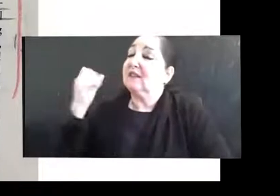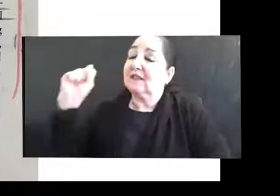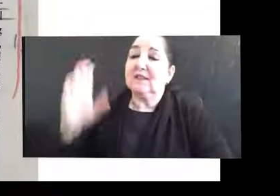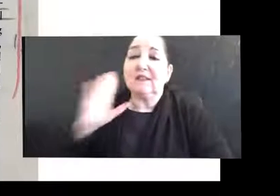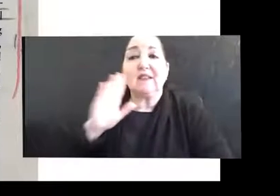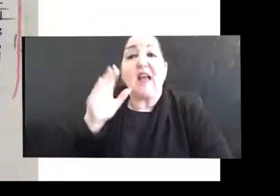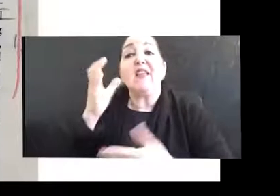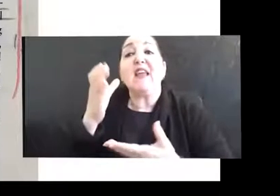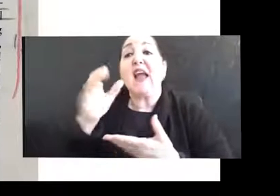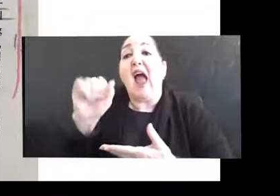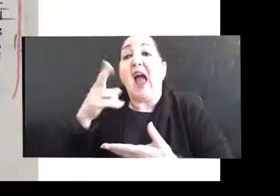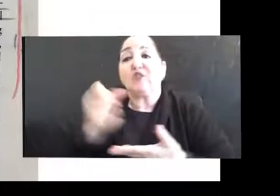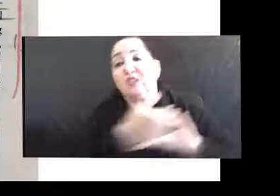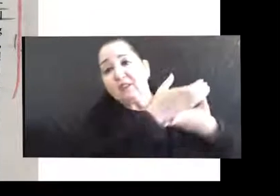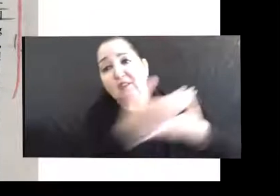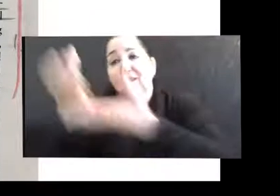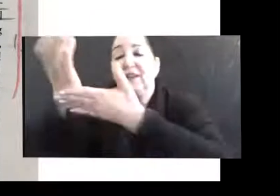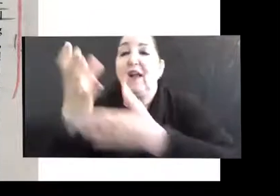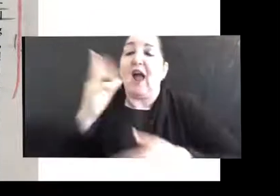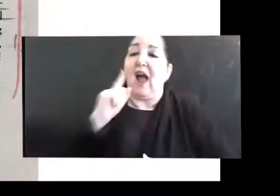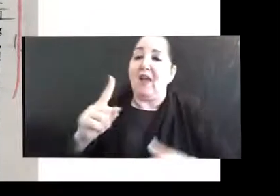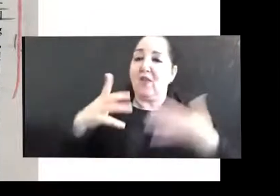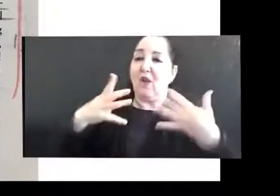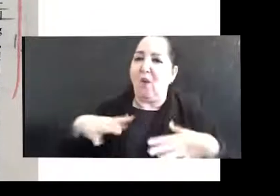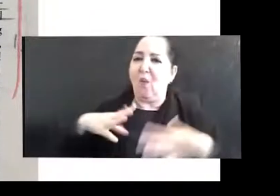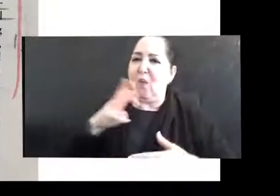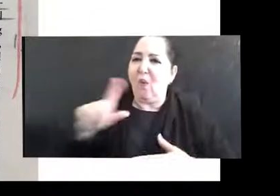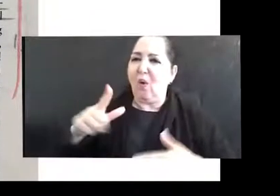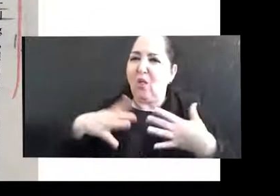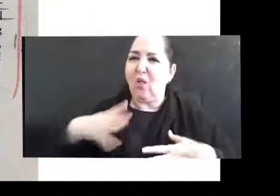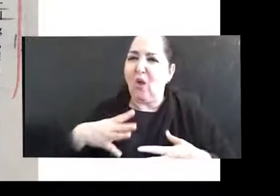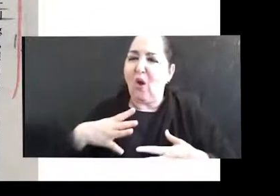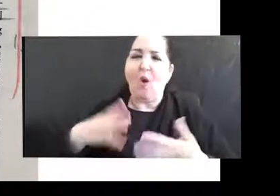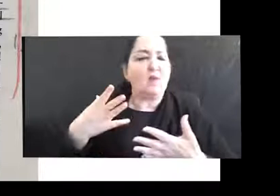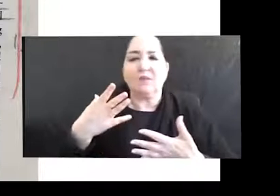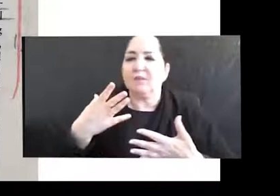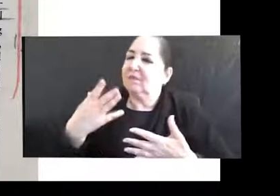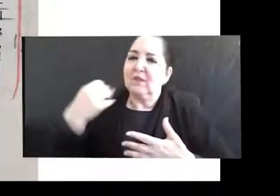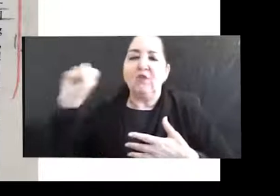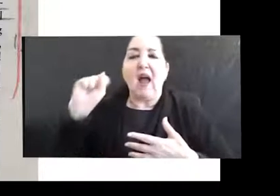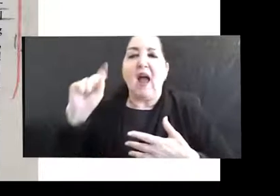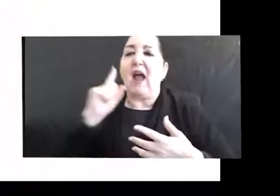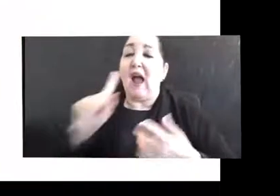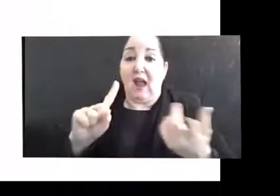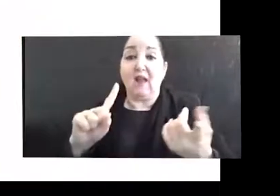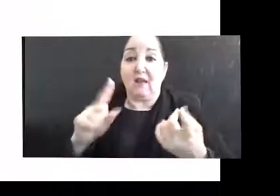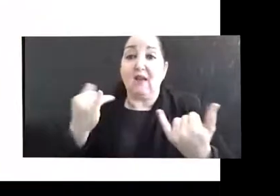nurses striking, the Ciompi wool workers also going on a form of strike,